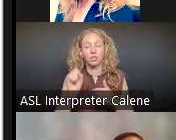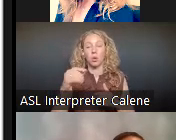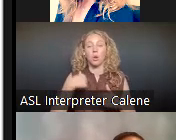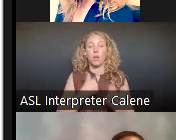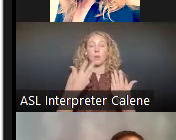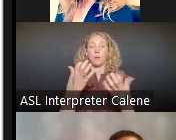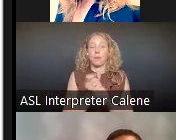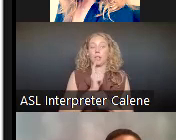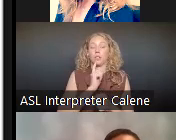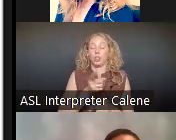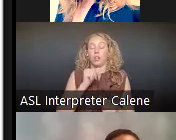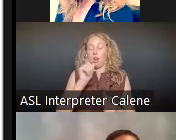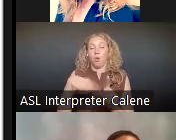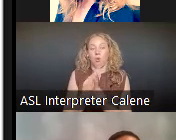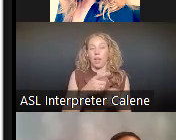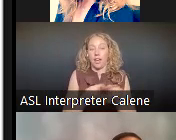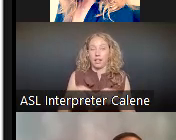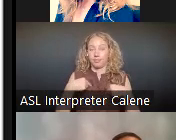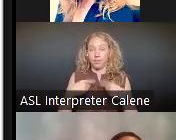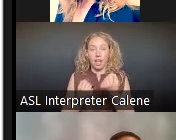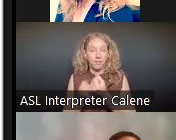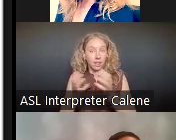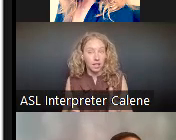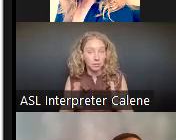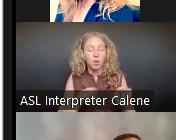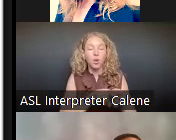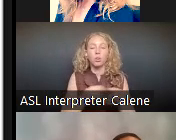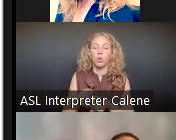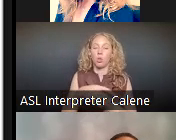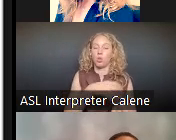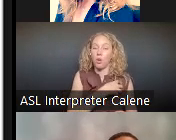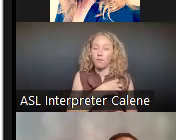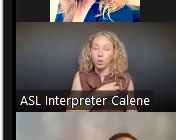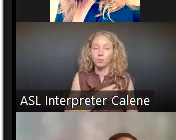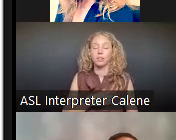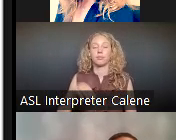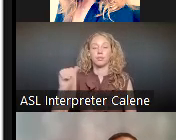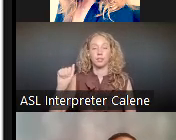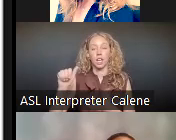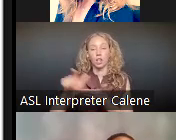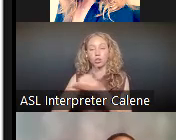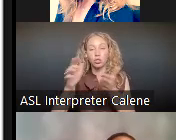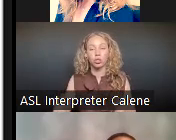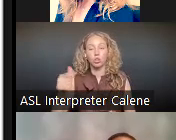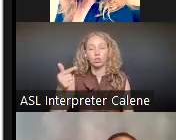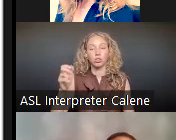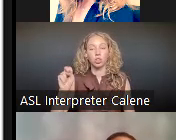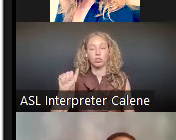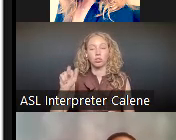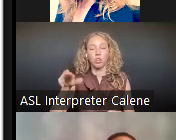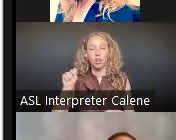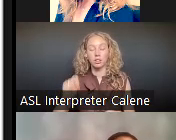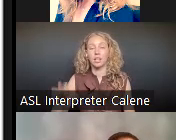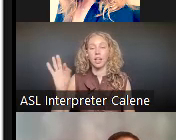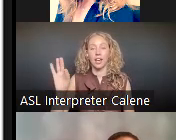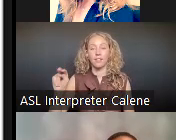want to make sure that not only as advocates, but also as law enforcement, attorney generals, FNEs, that we're acknowledging that.